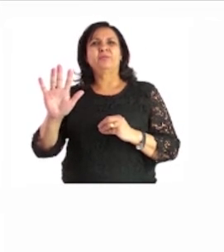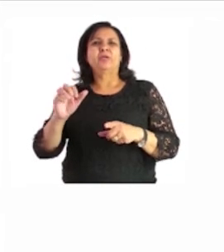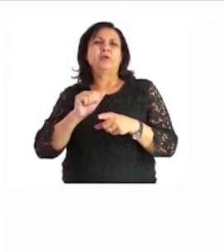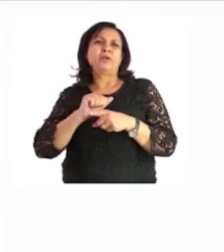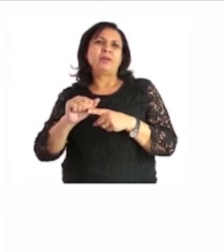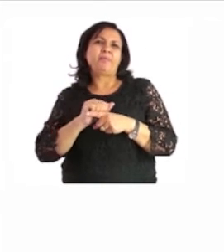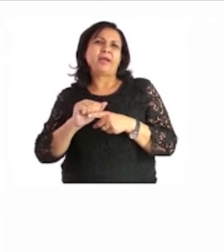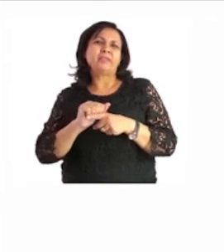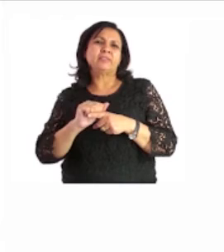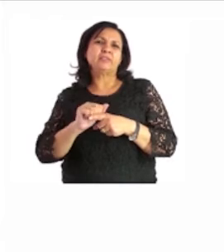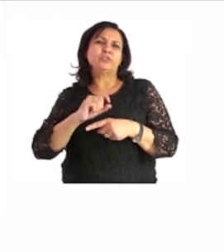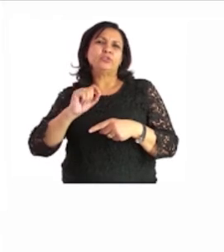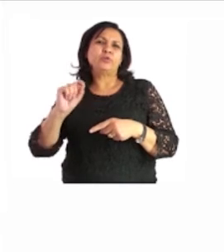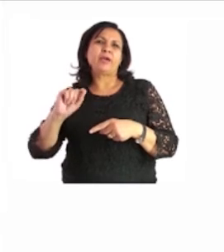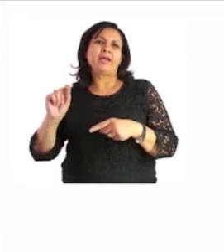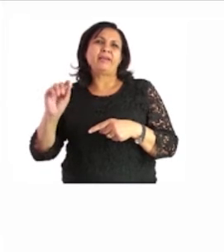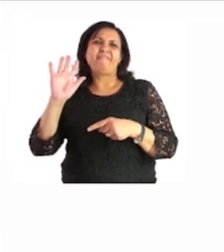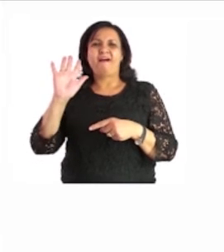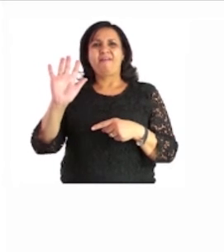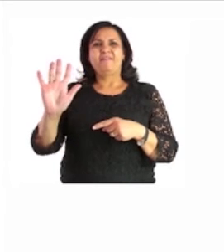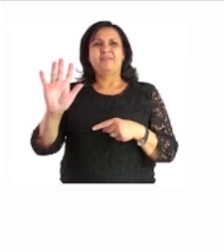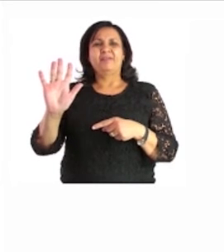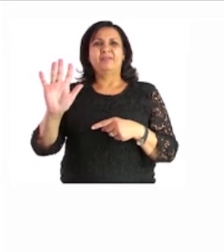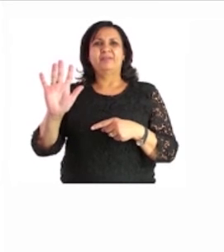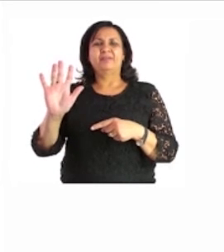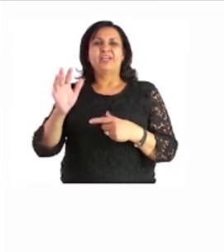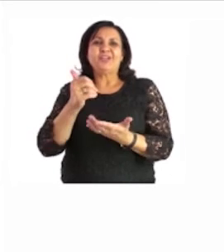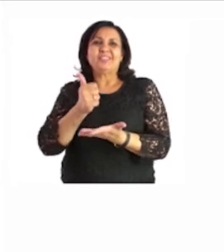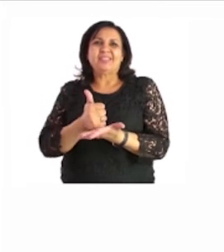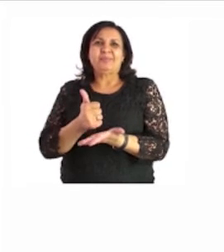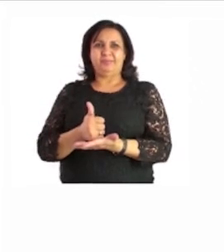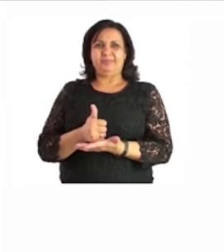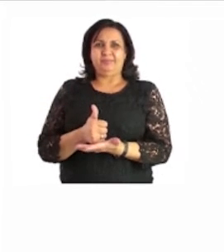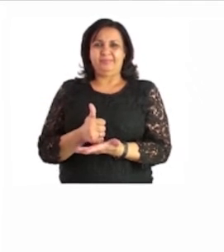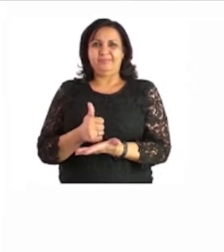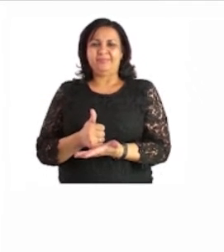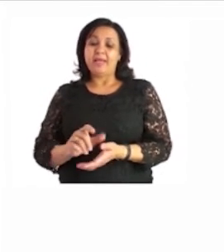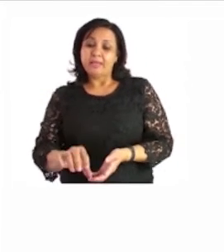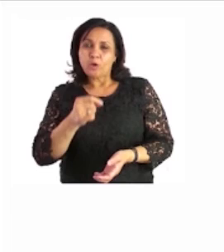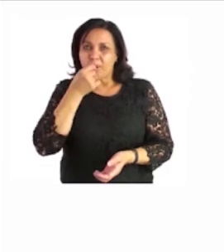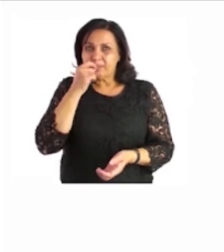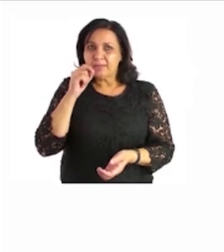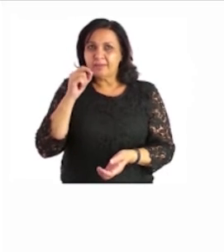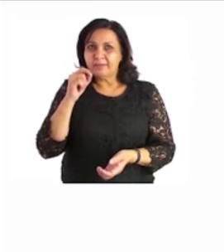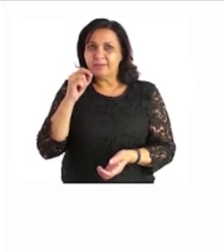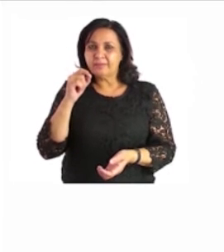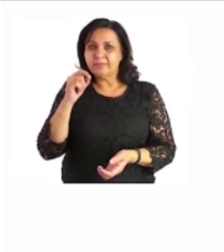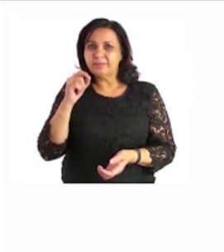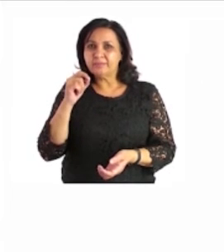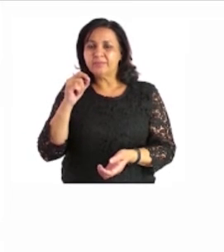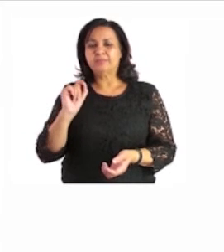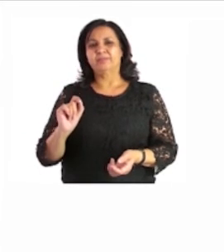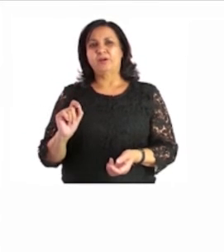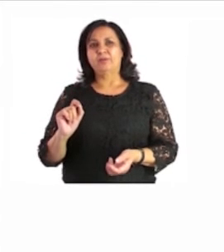write the number 5 on the blackboard. So you can now sit up straight, get your pencil, hold it